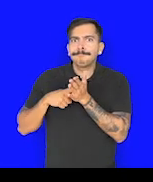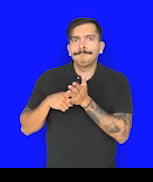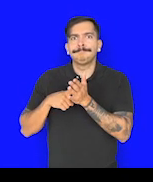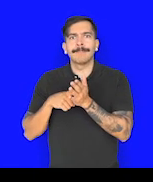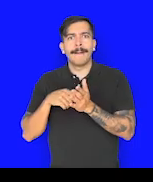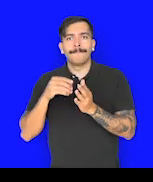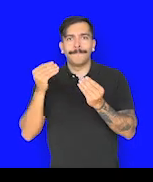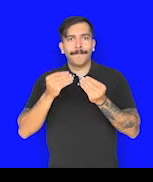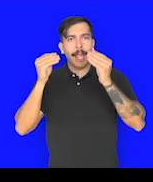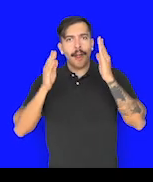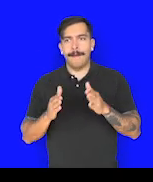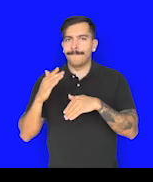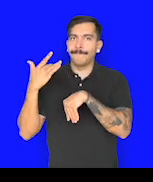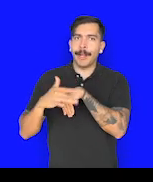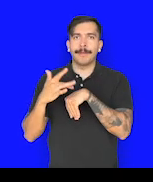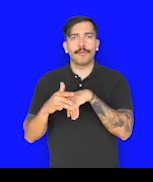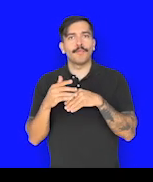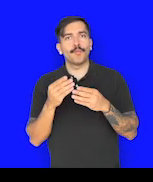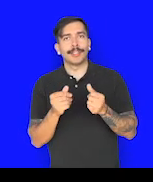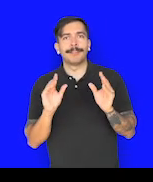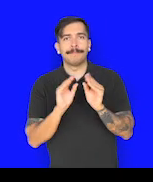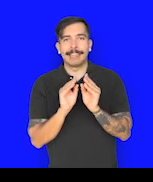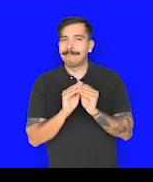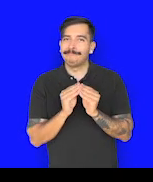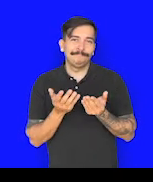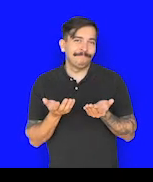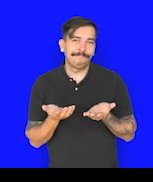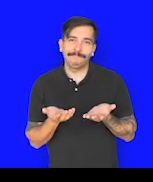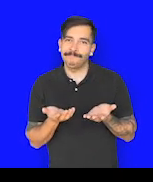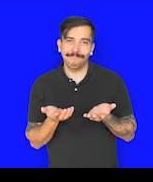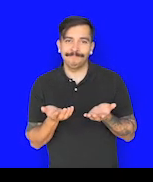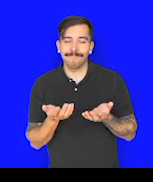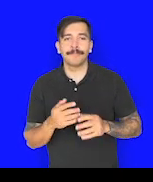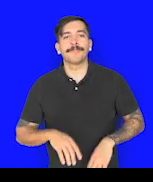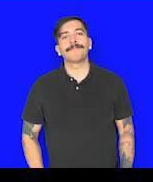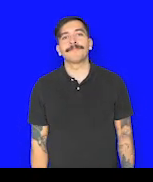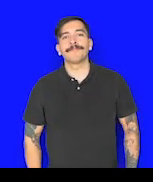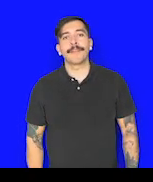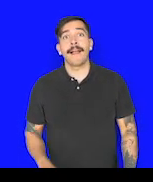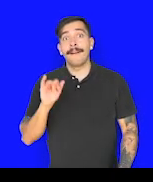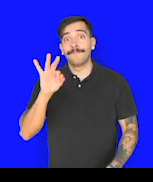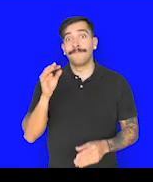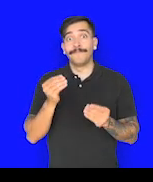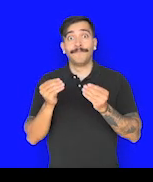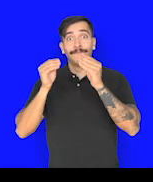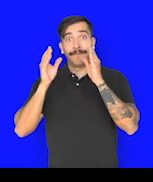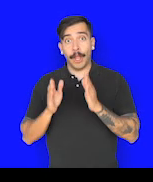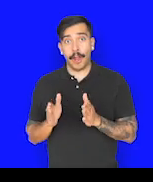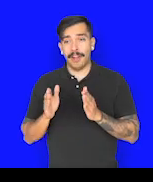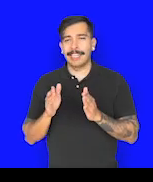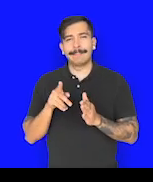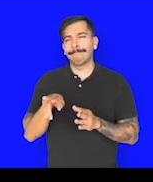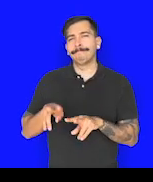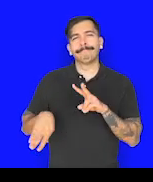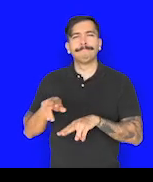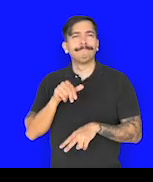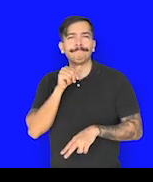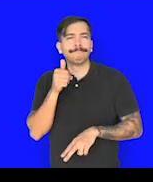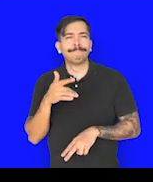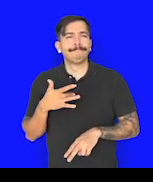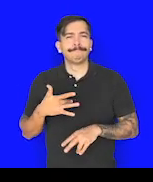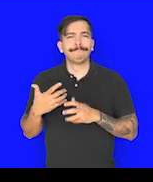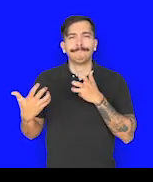that facilitators be made available for resolution meetings. If a facilitator is not an